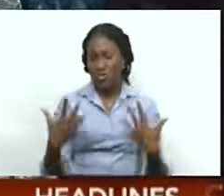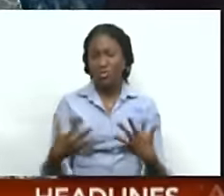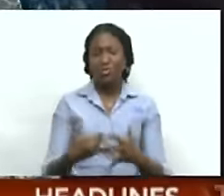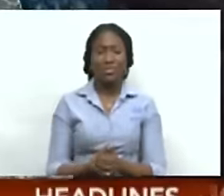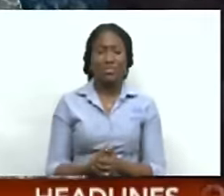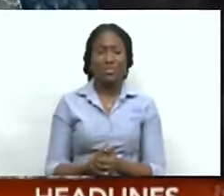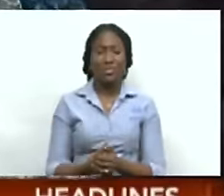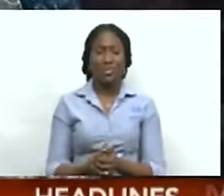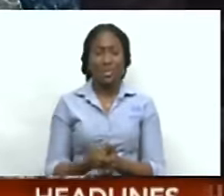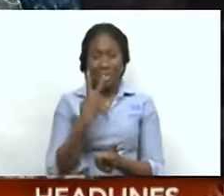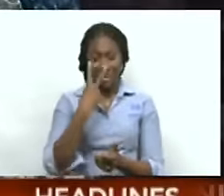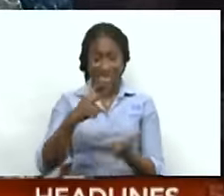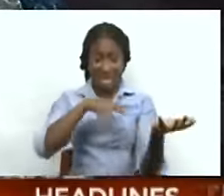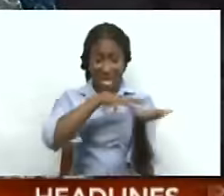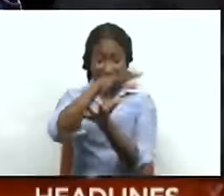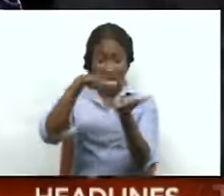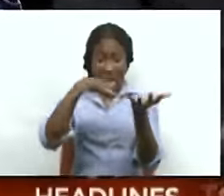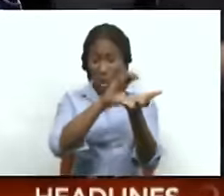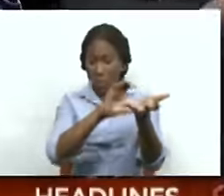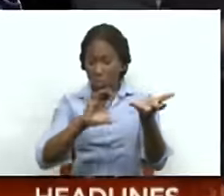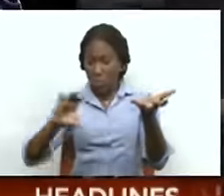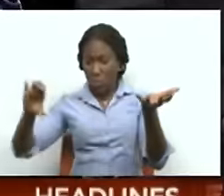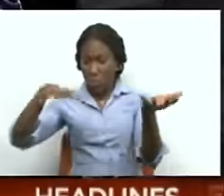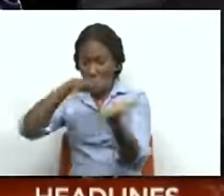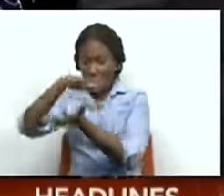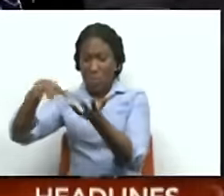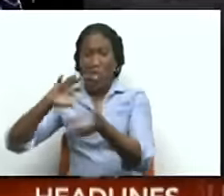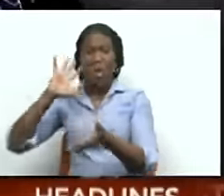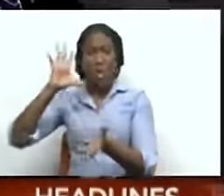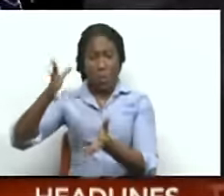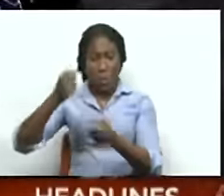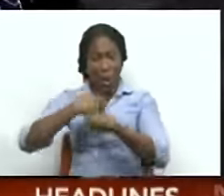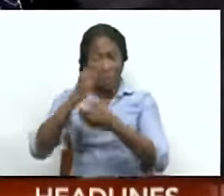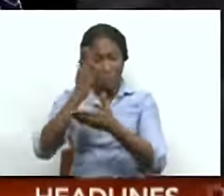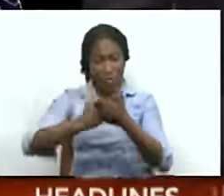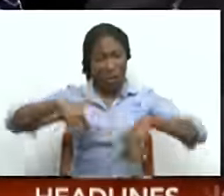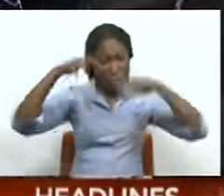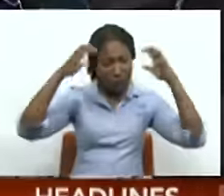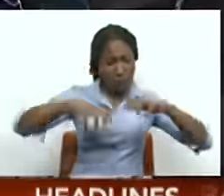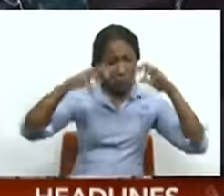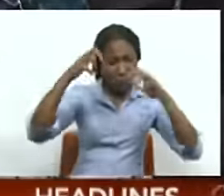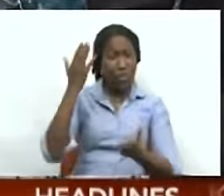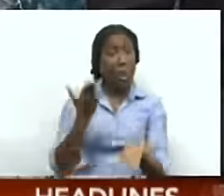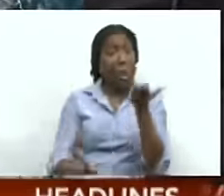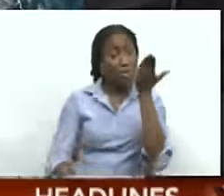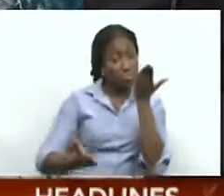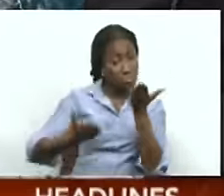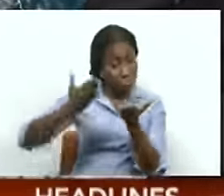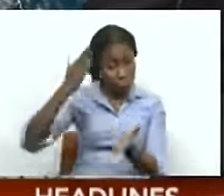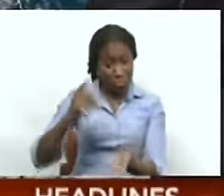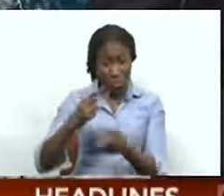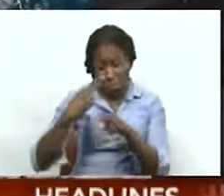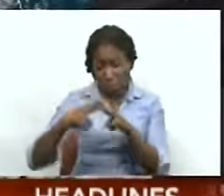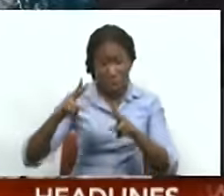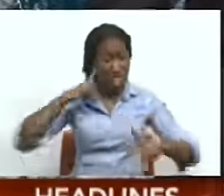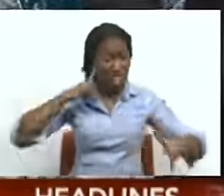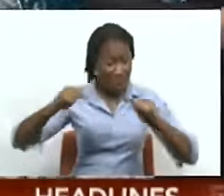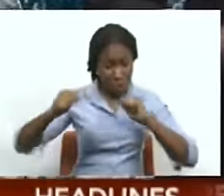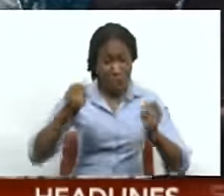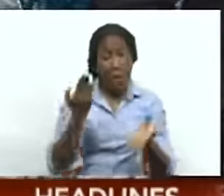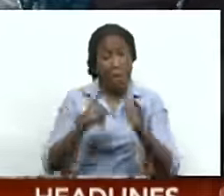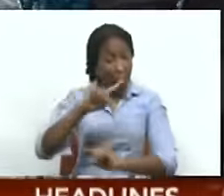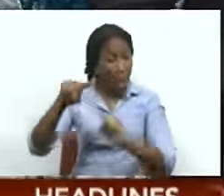bring some cloudiness, some scattered showers, with a chance for an isolated brief thunderstorm on Sunday, interrupting